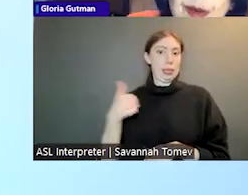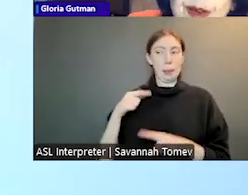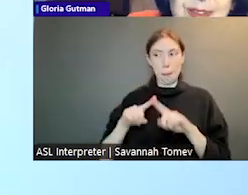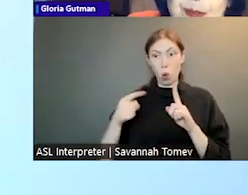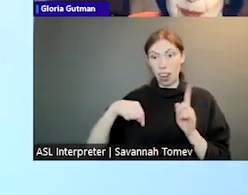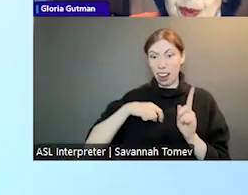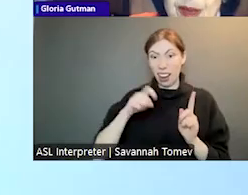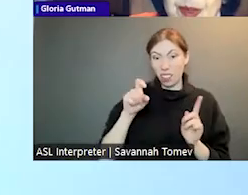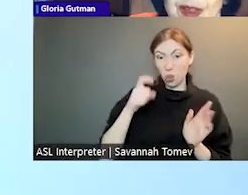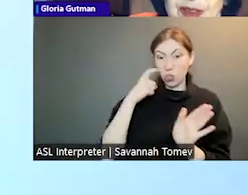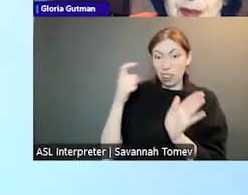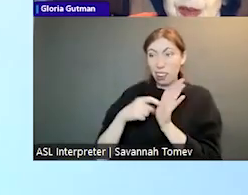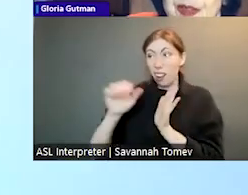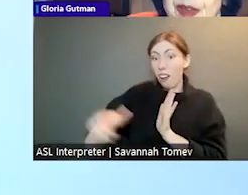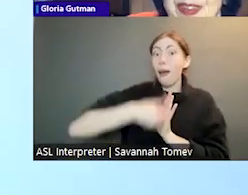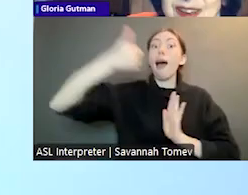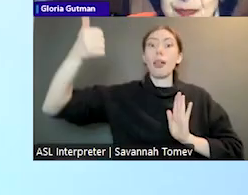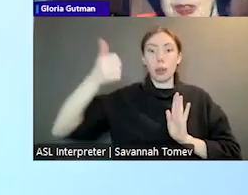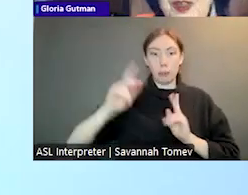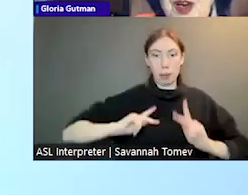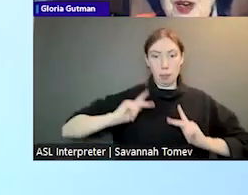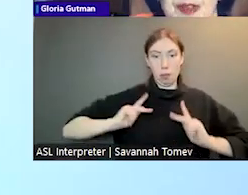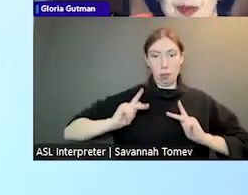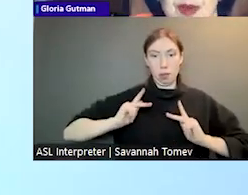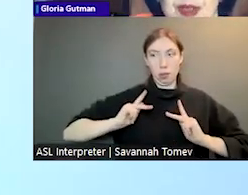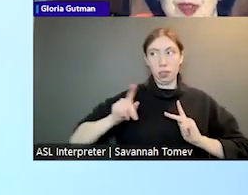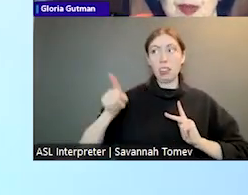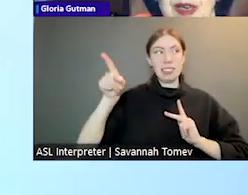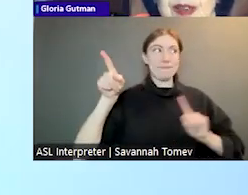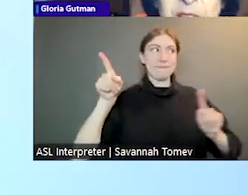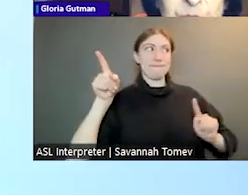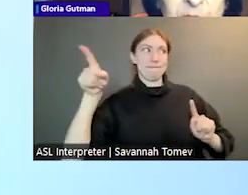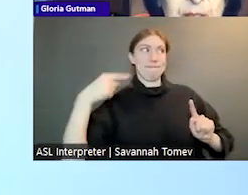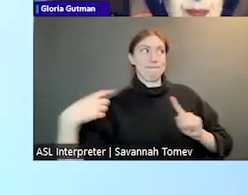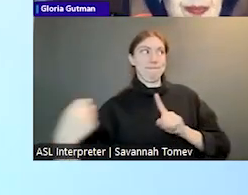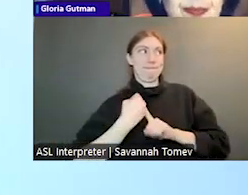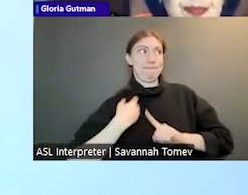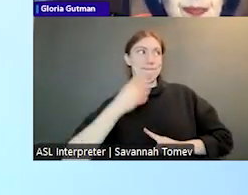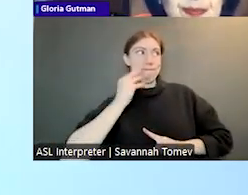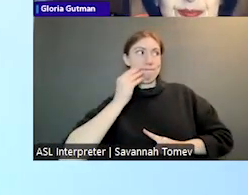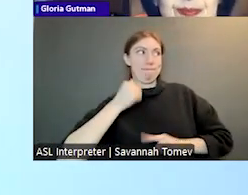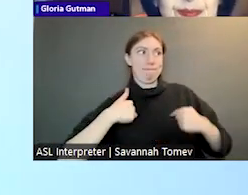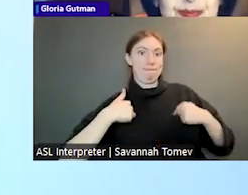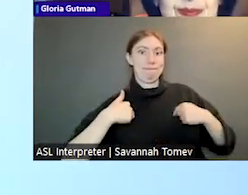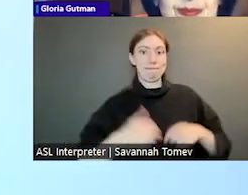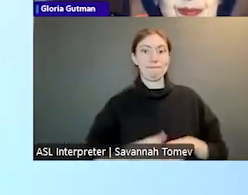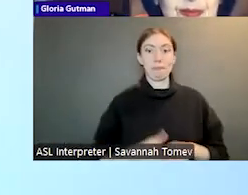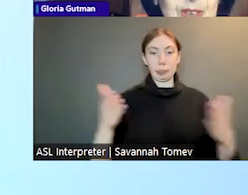there are other people out there that they feel are victimizing them. Next slide.